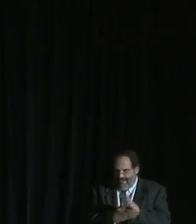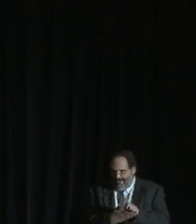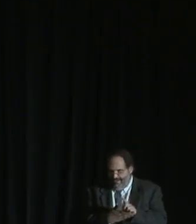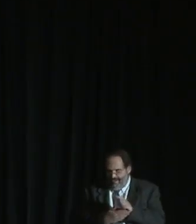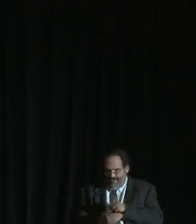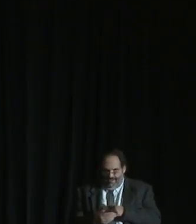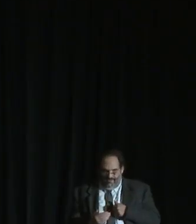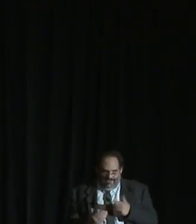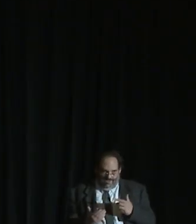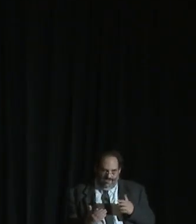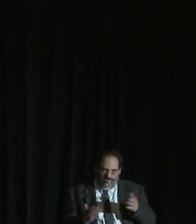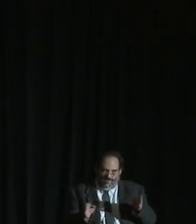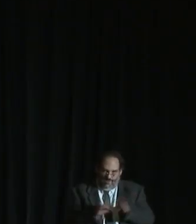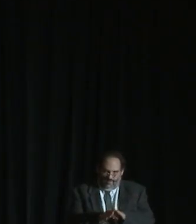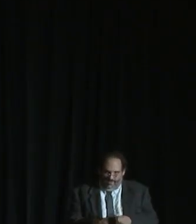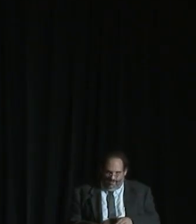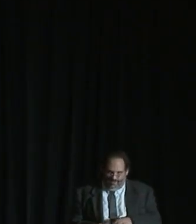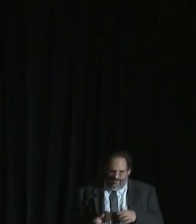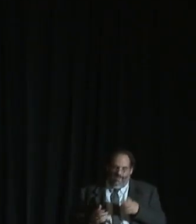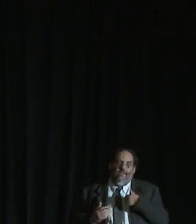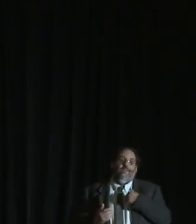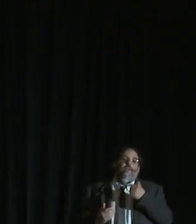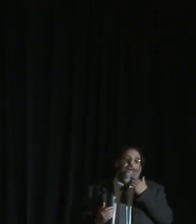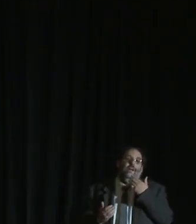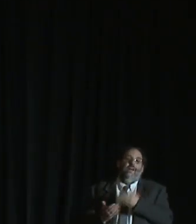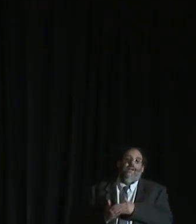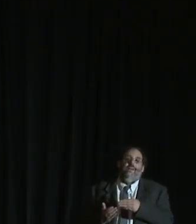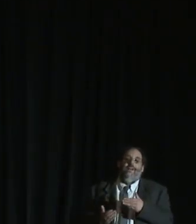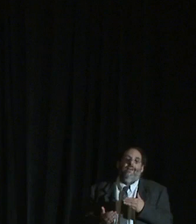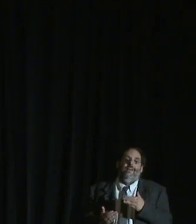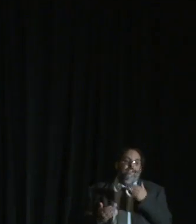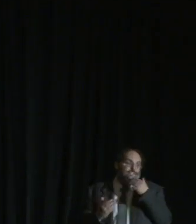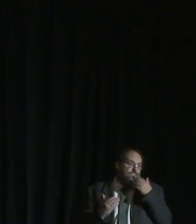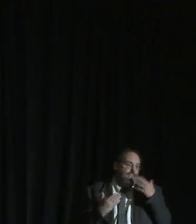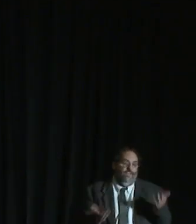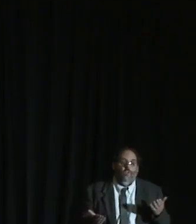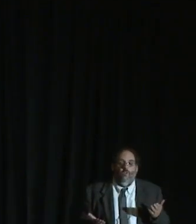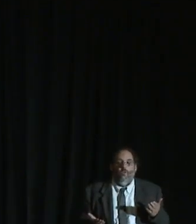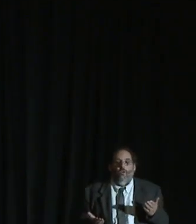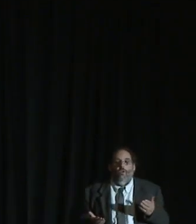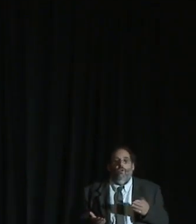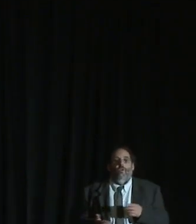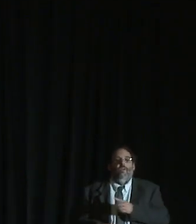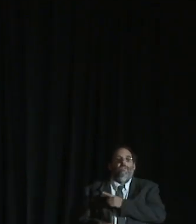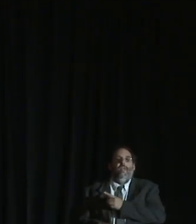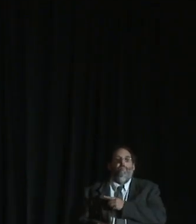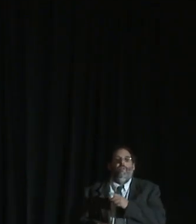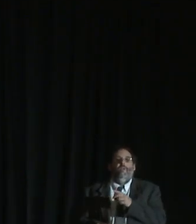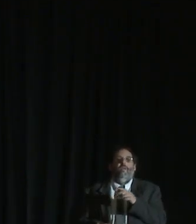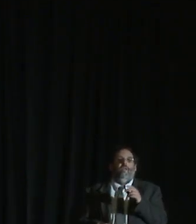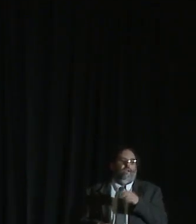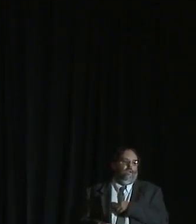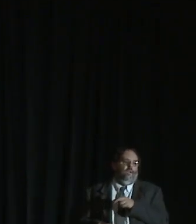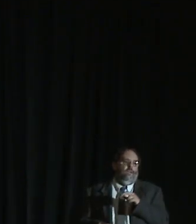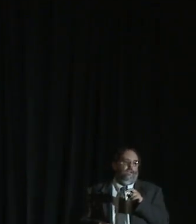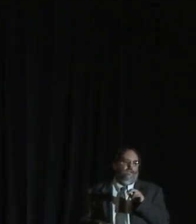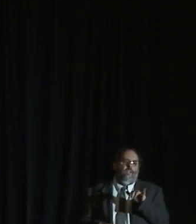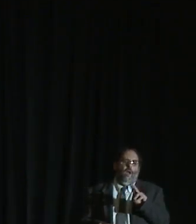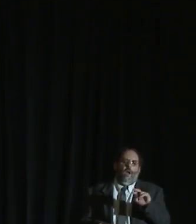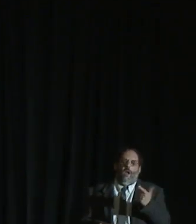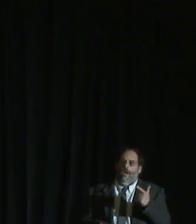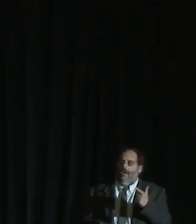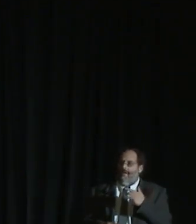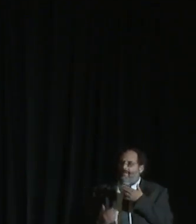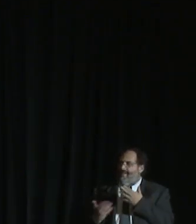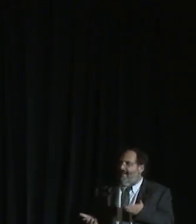As we turn to close, I do want to do two things. I want to thank Deputy Kalen Young. Some of y'all, yeah.